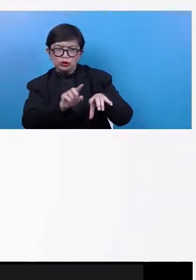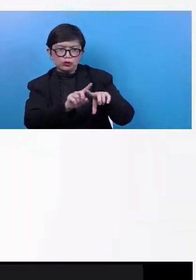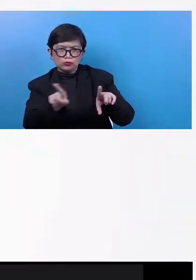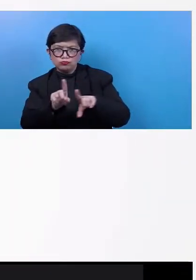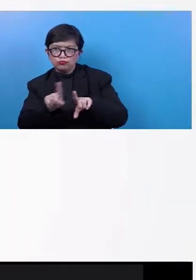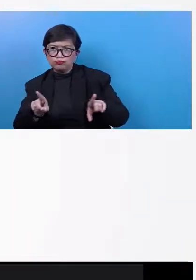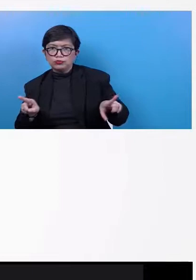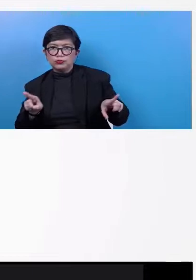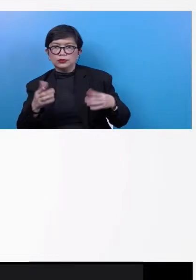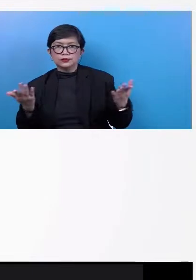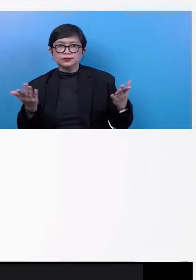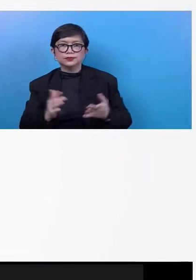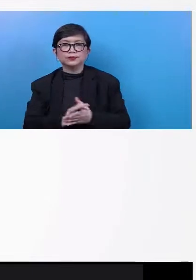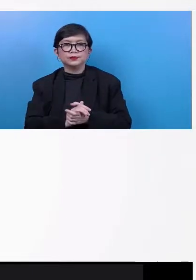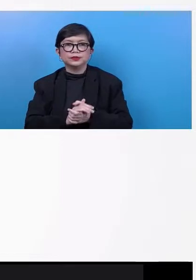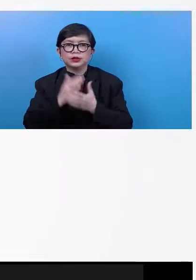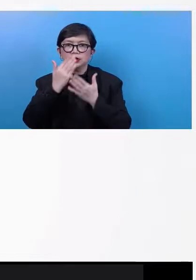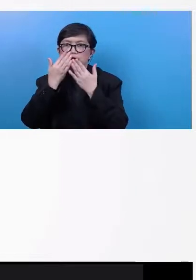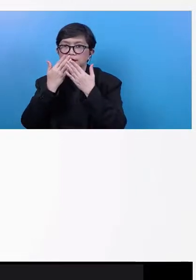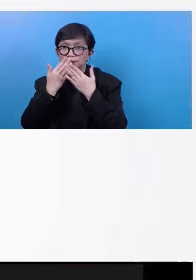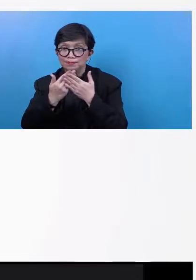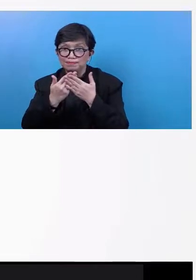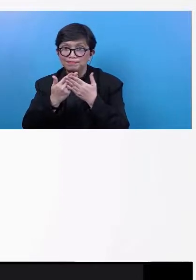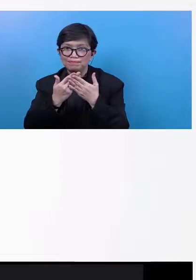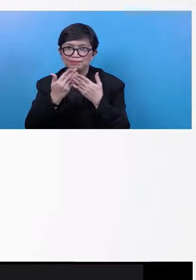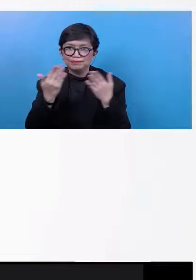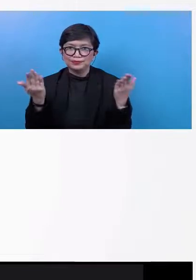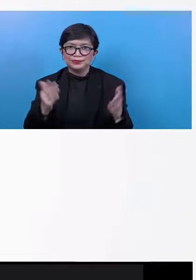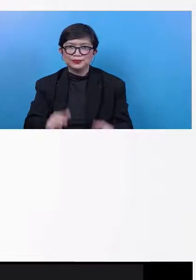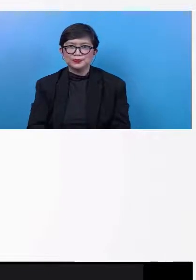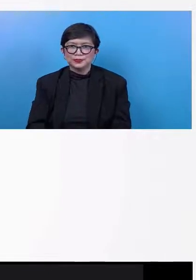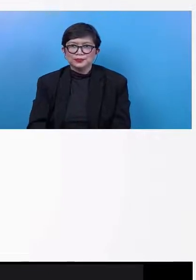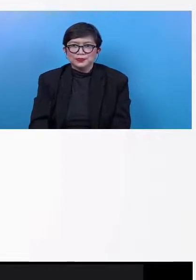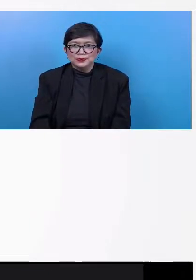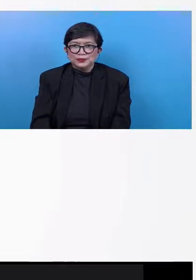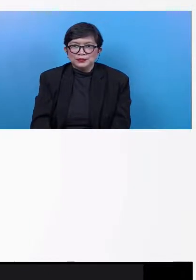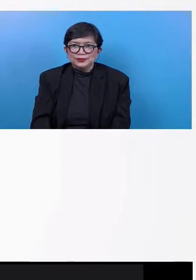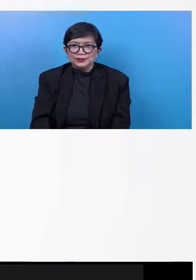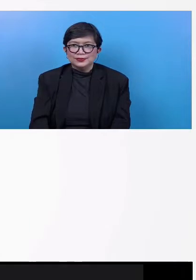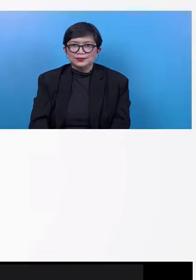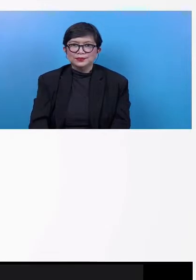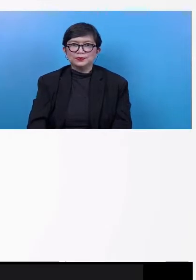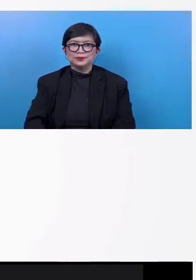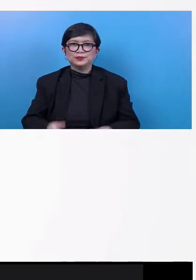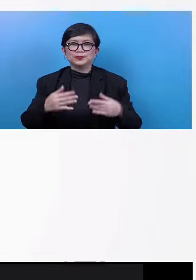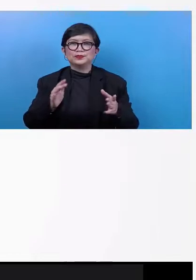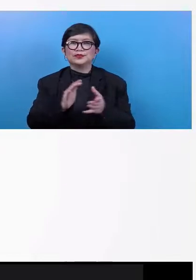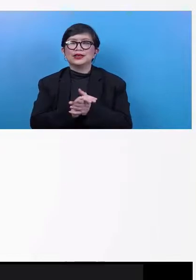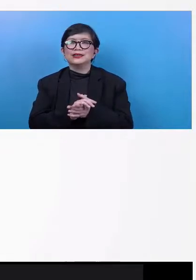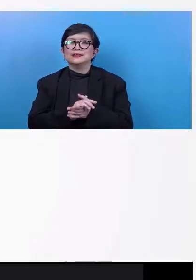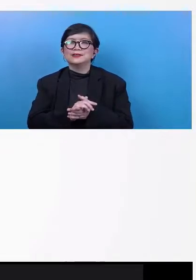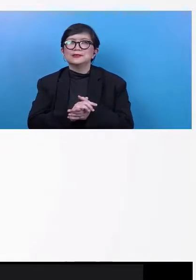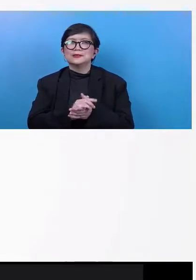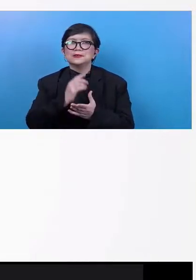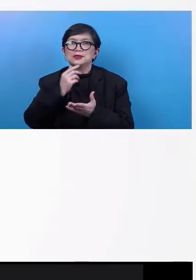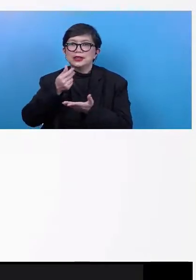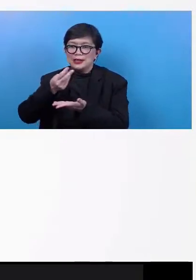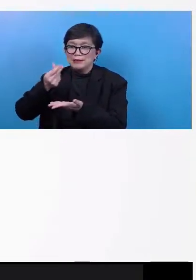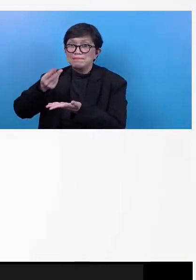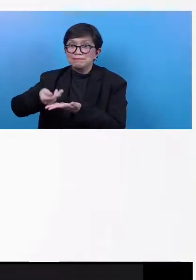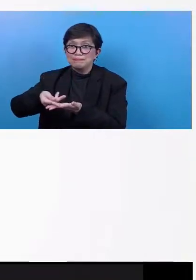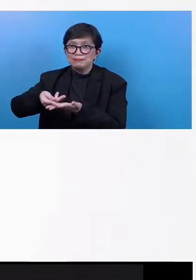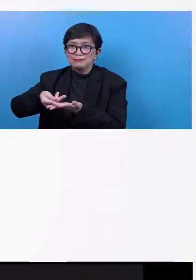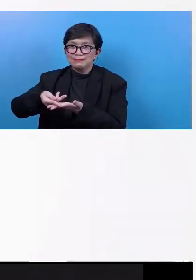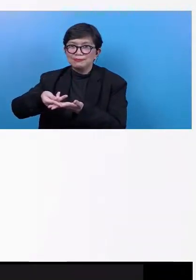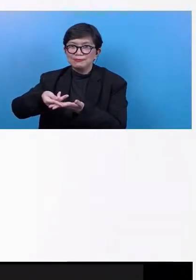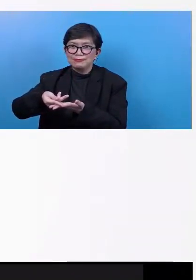Thanks, Vijay, for that. Very inspiring. Coherence, cost-benefit analysis, environment, nature-based